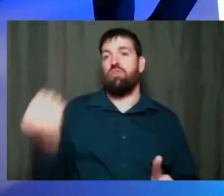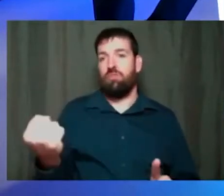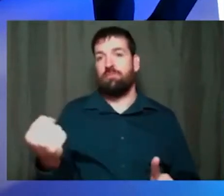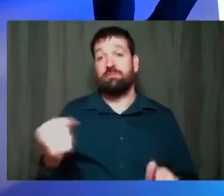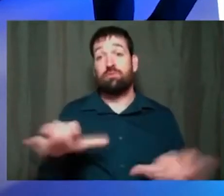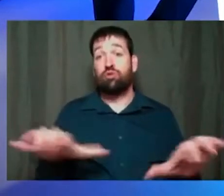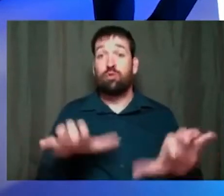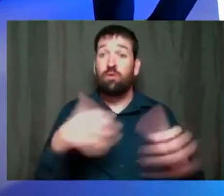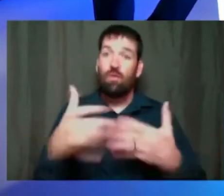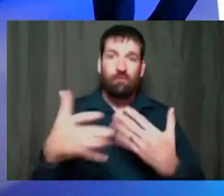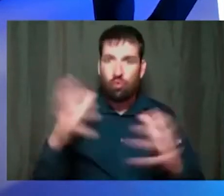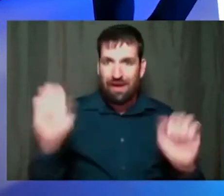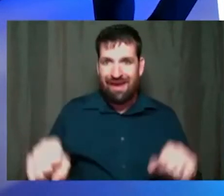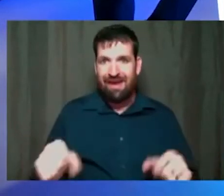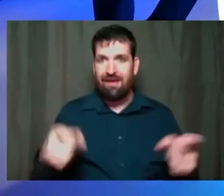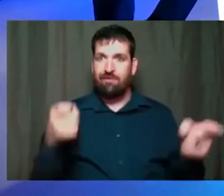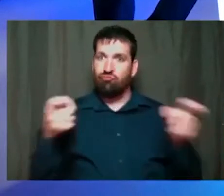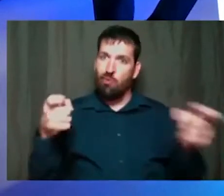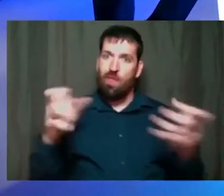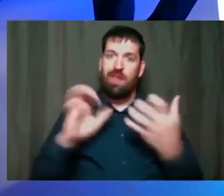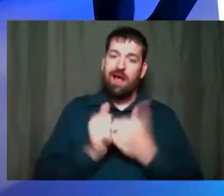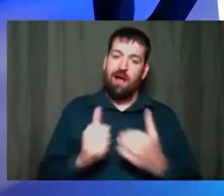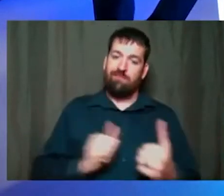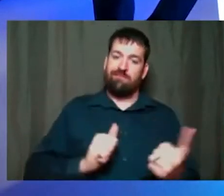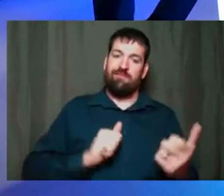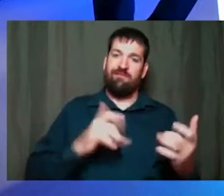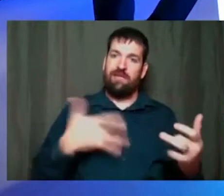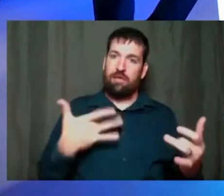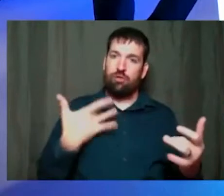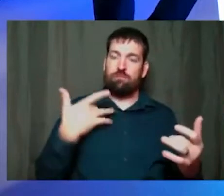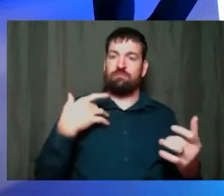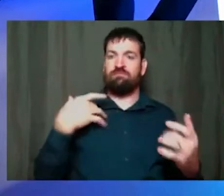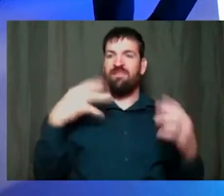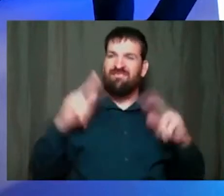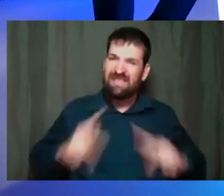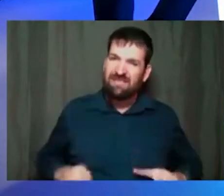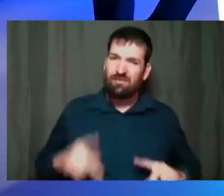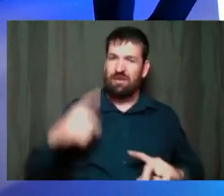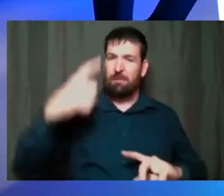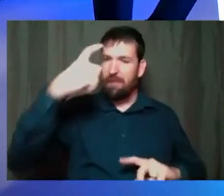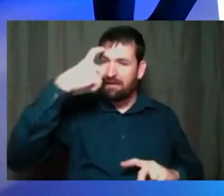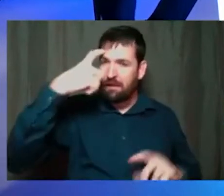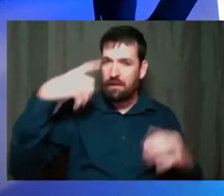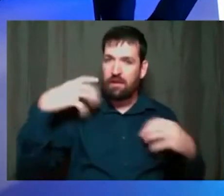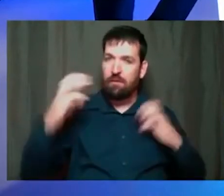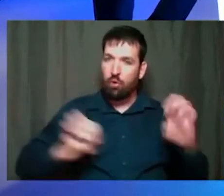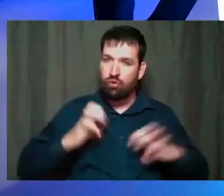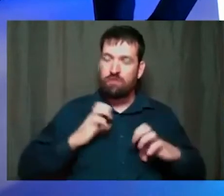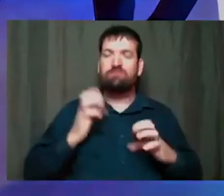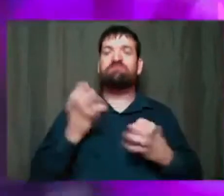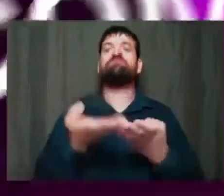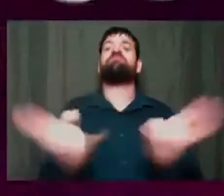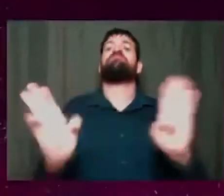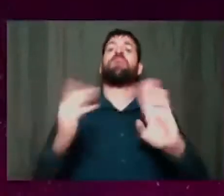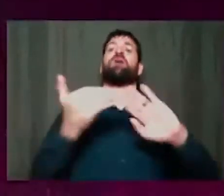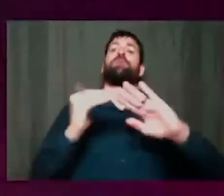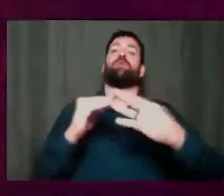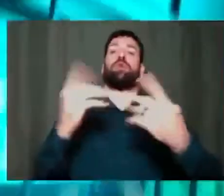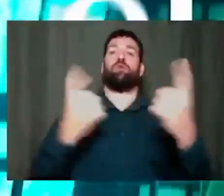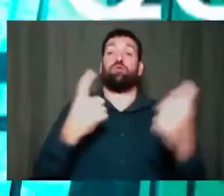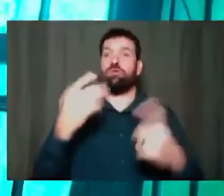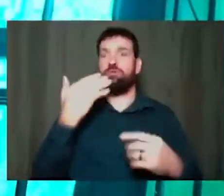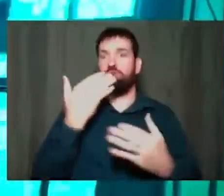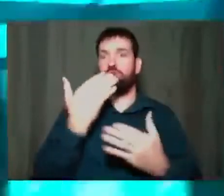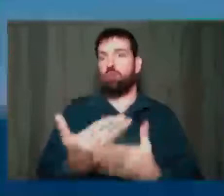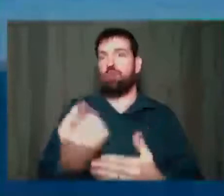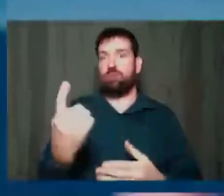does. control how you feel physically, mentally, emotionally. Let's get to some community questions. We've got some good ones, but I do need to get this one out of